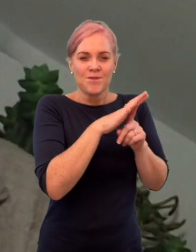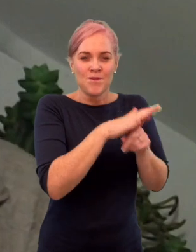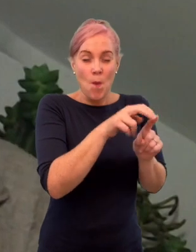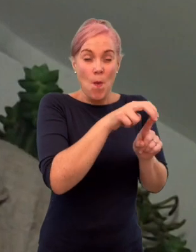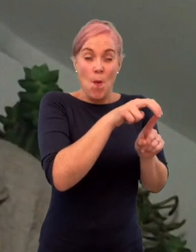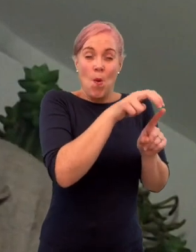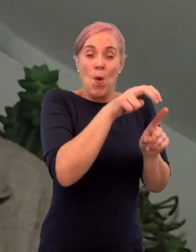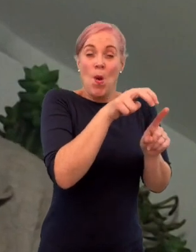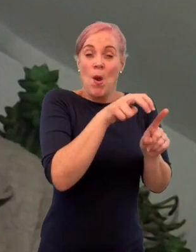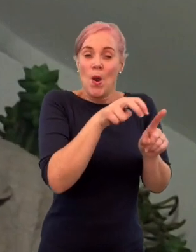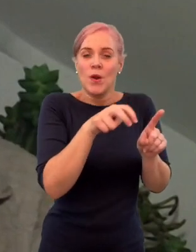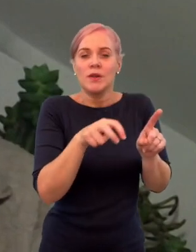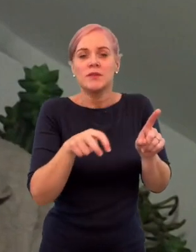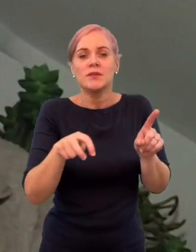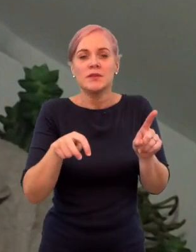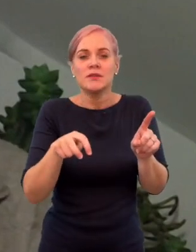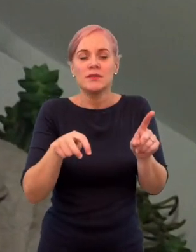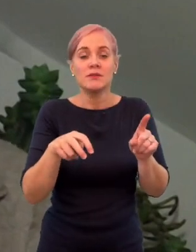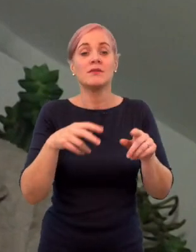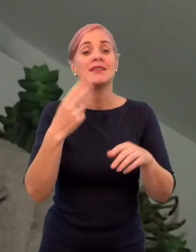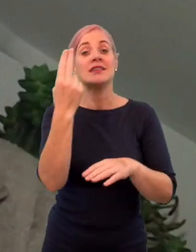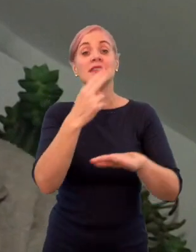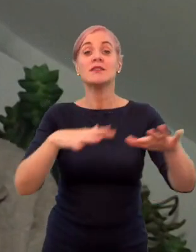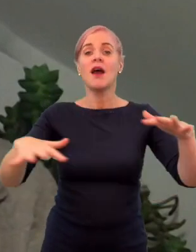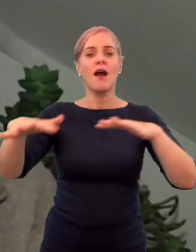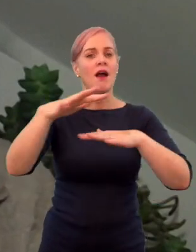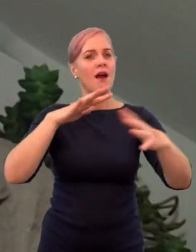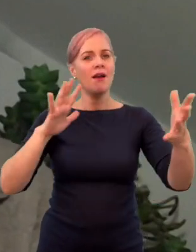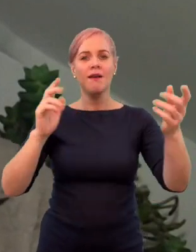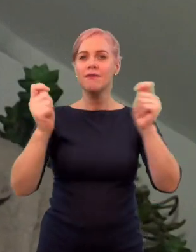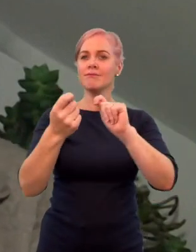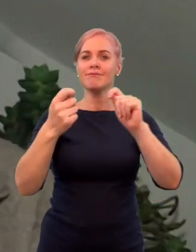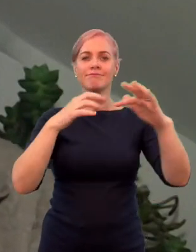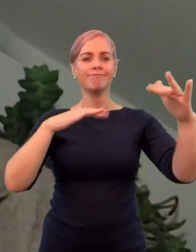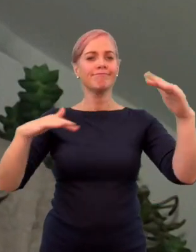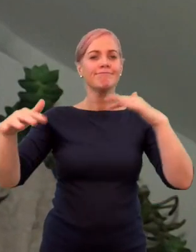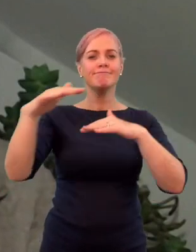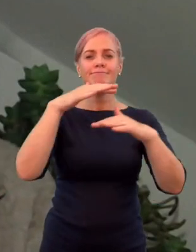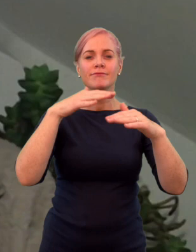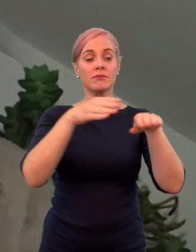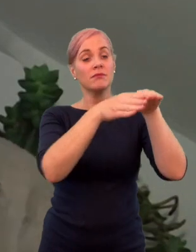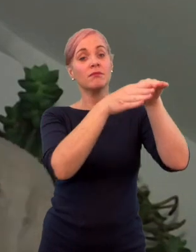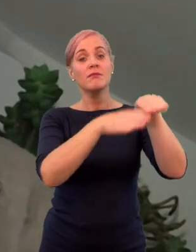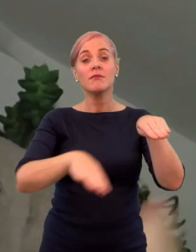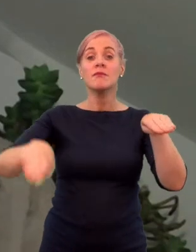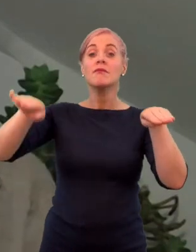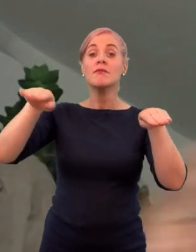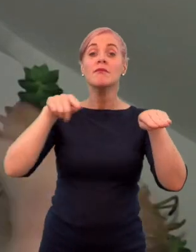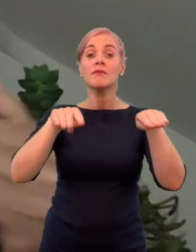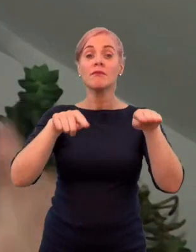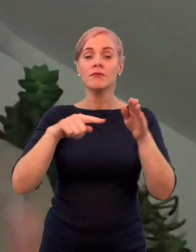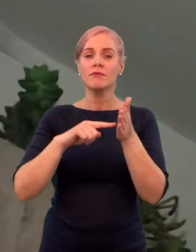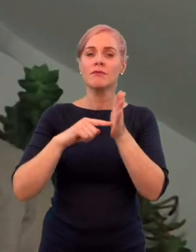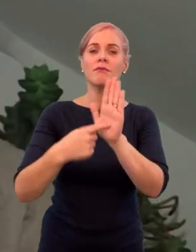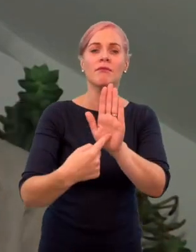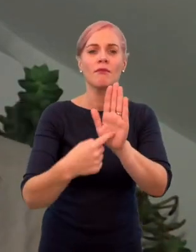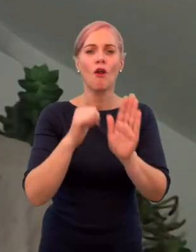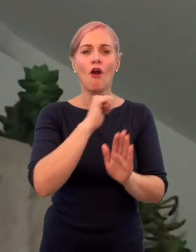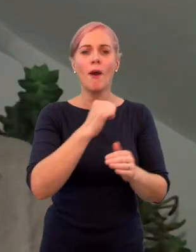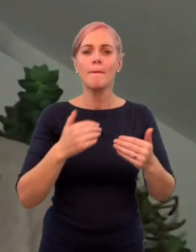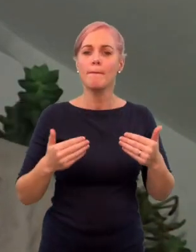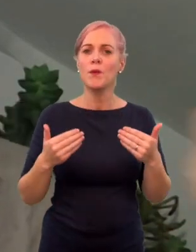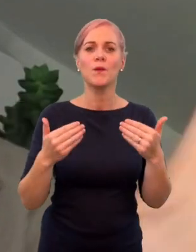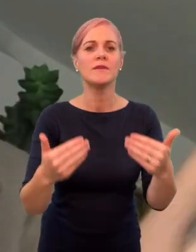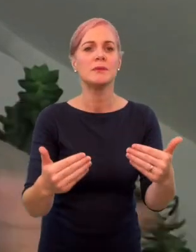out of this scenario. And so the design is abstract. The curve obviously represents her sort of